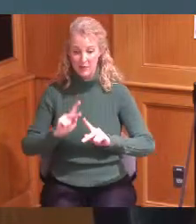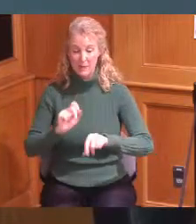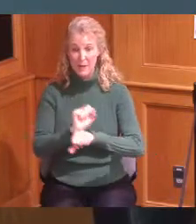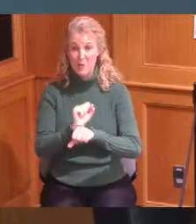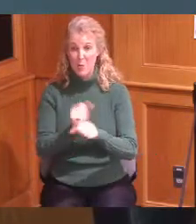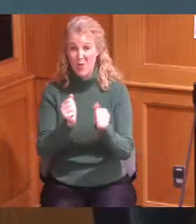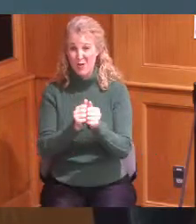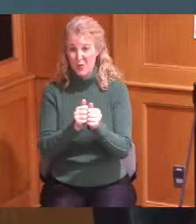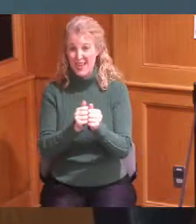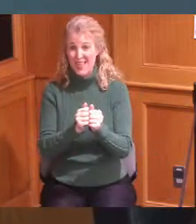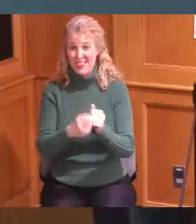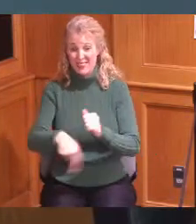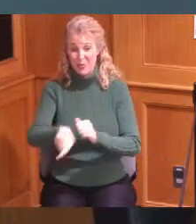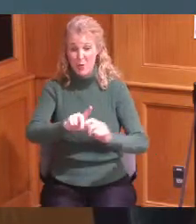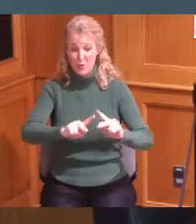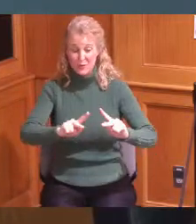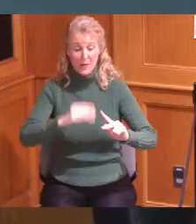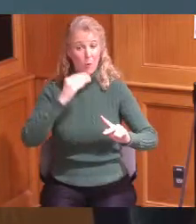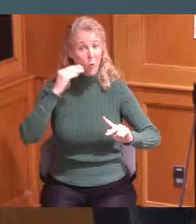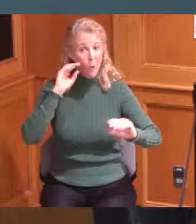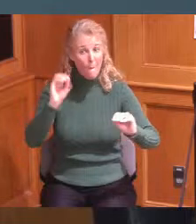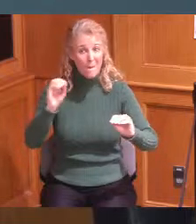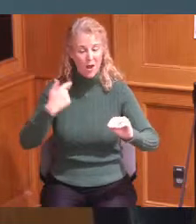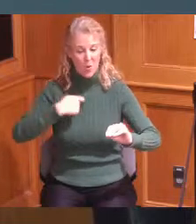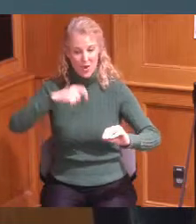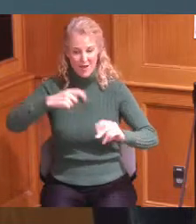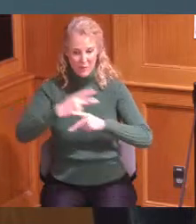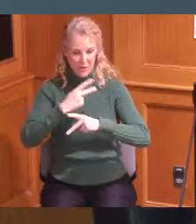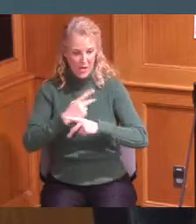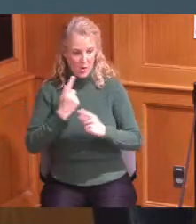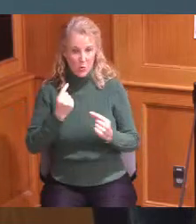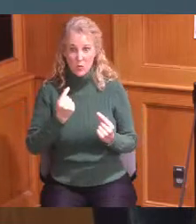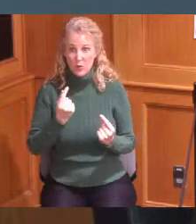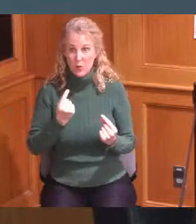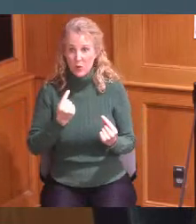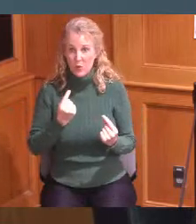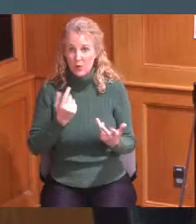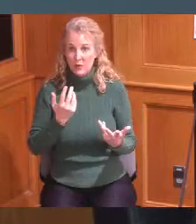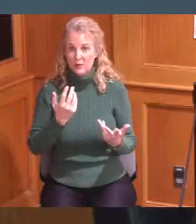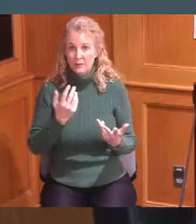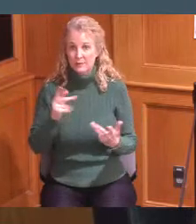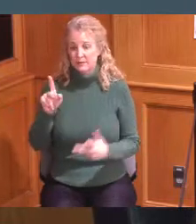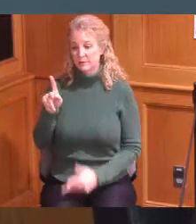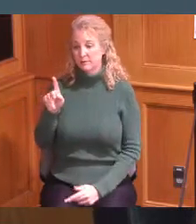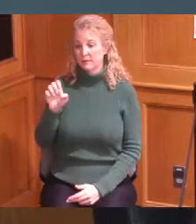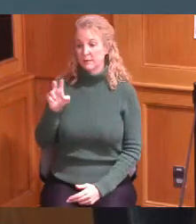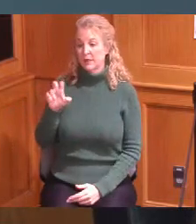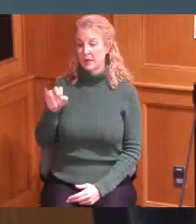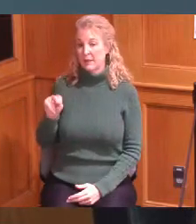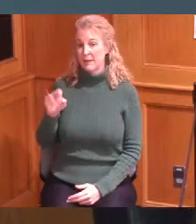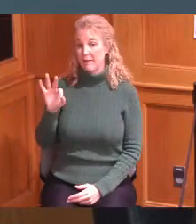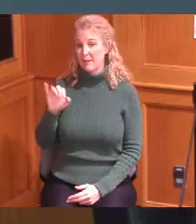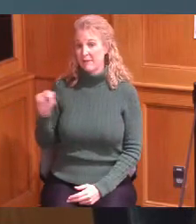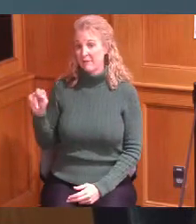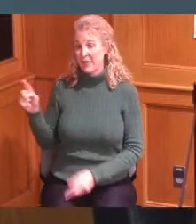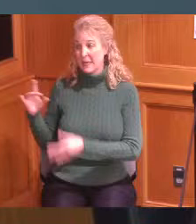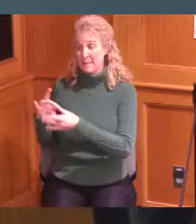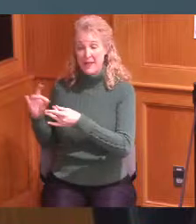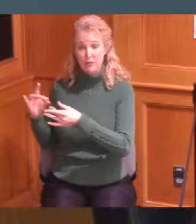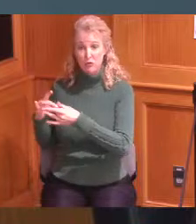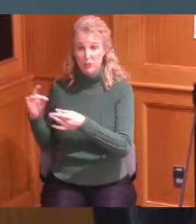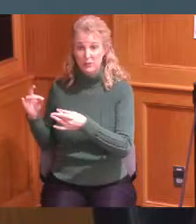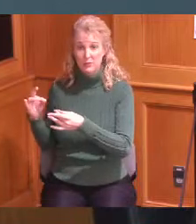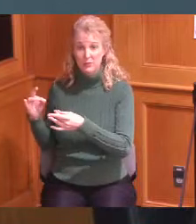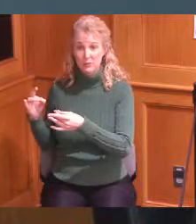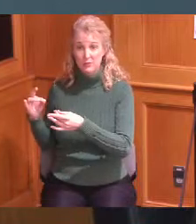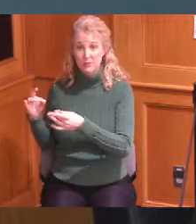homeless community figure out how are we going to handle this. And we're talking about, as Kevin Finn of the Strategies to End Homelessness indicated,